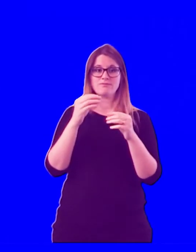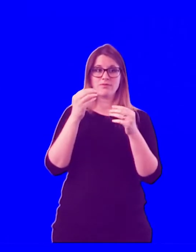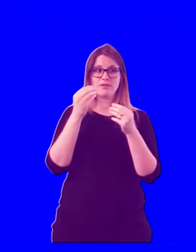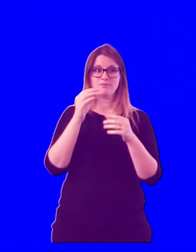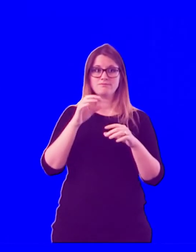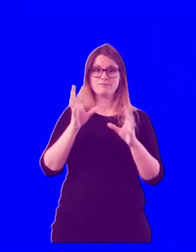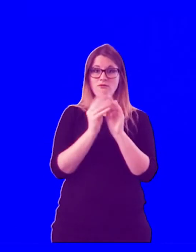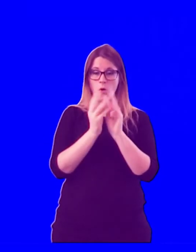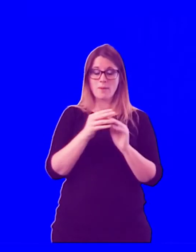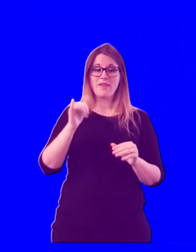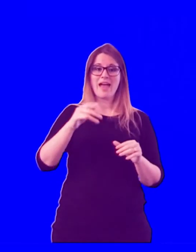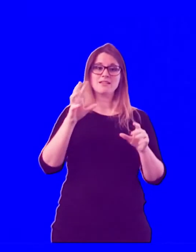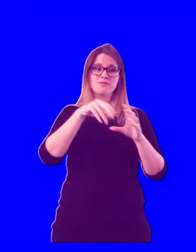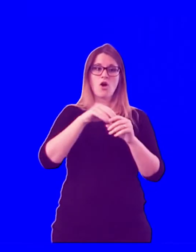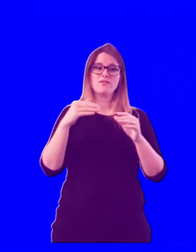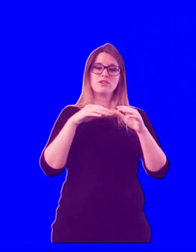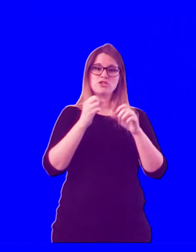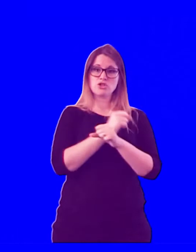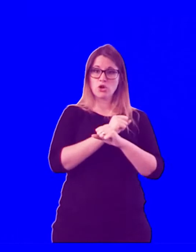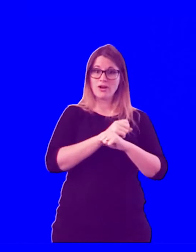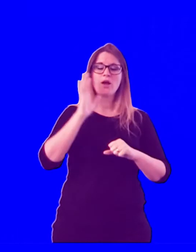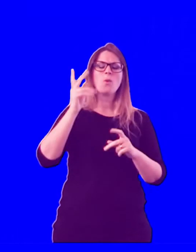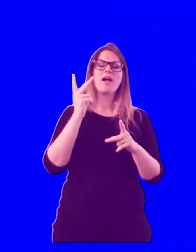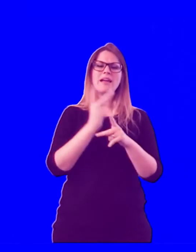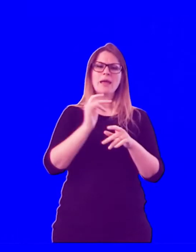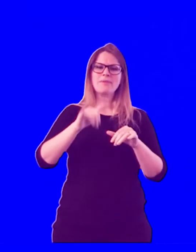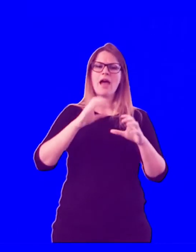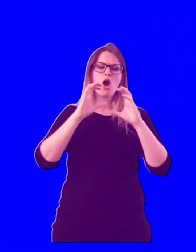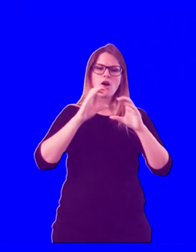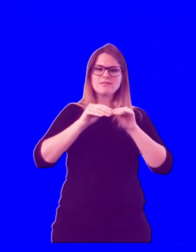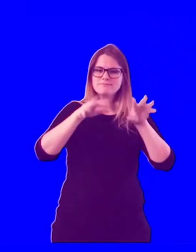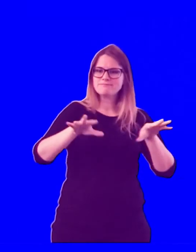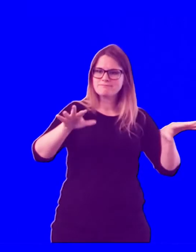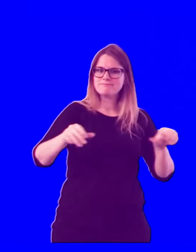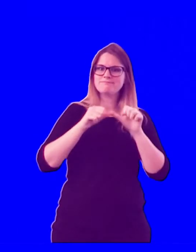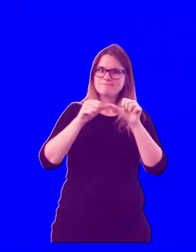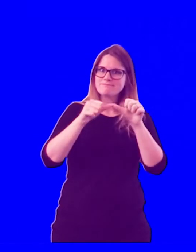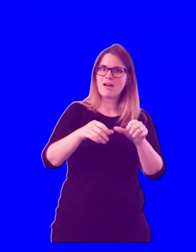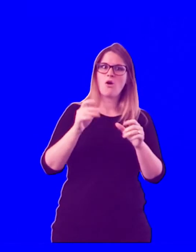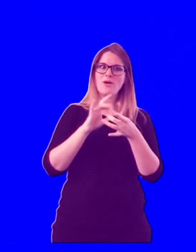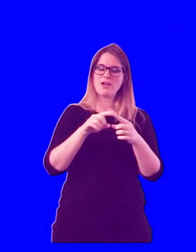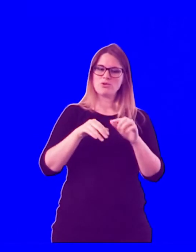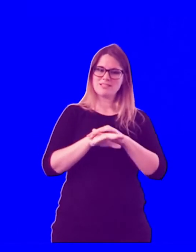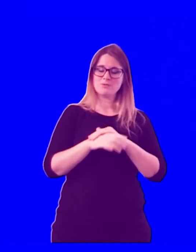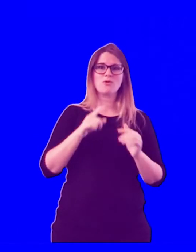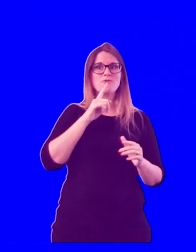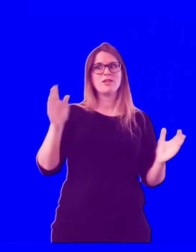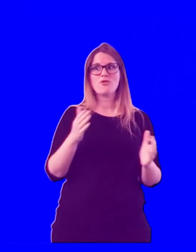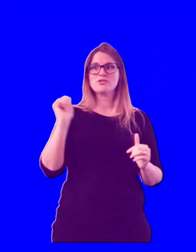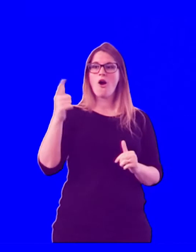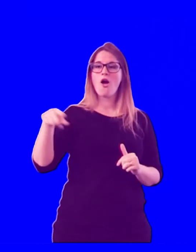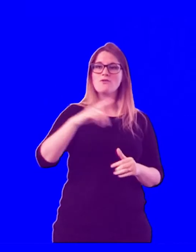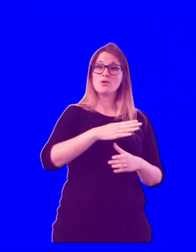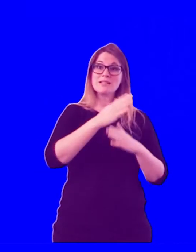security forum that's already out there, and it's going to continue the conversation, the ripple, if you will, the discussion on accessibility. And I highly encourage